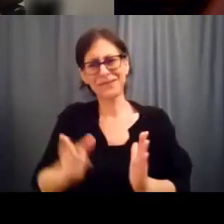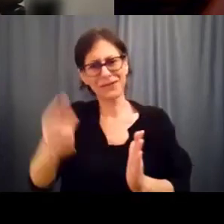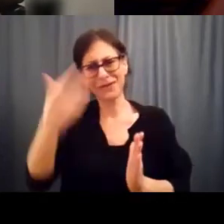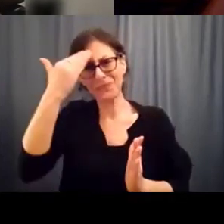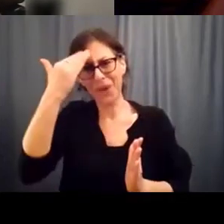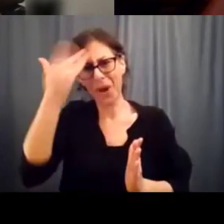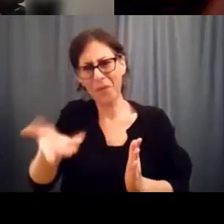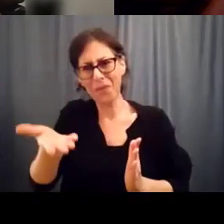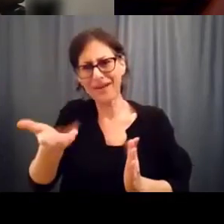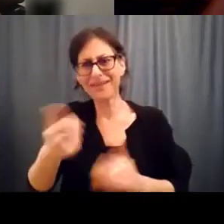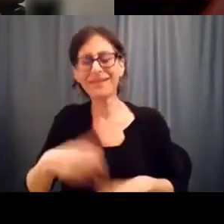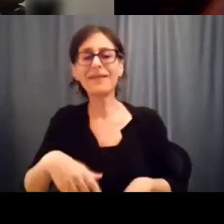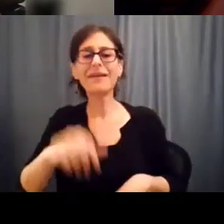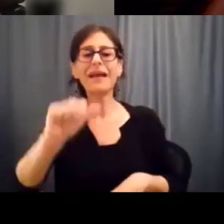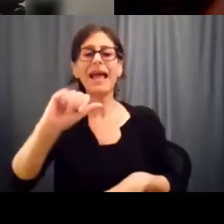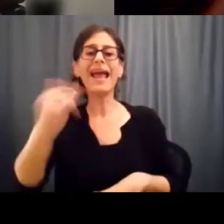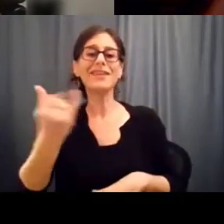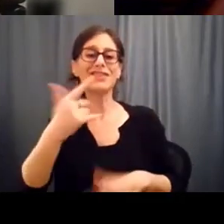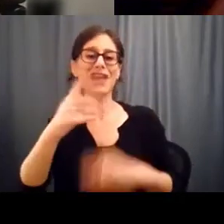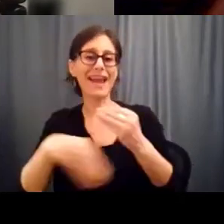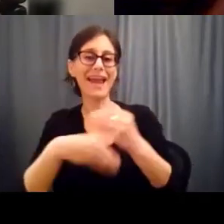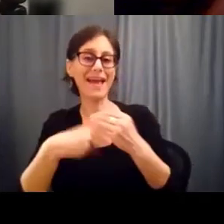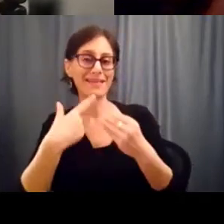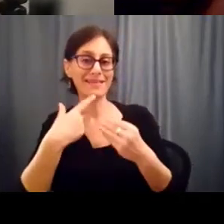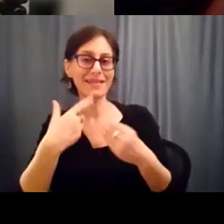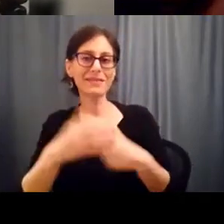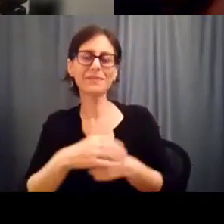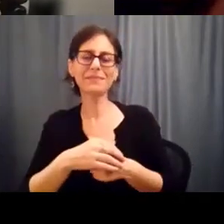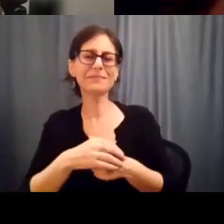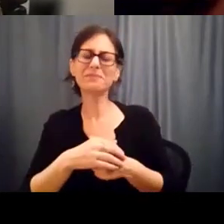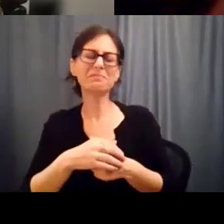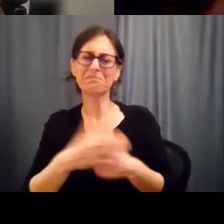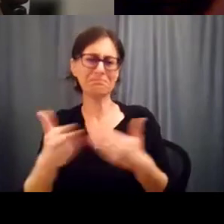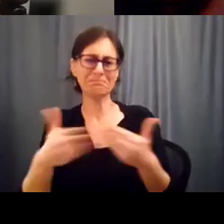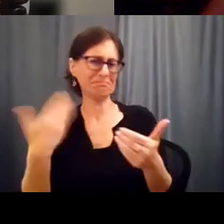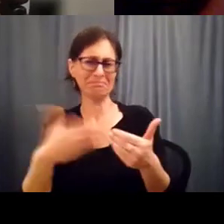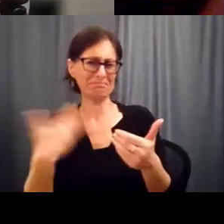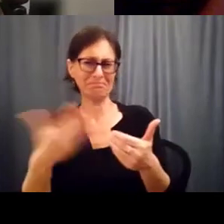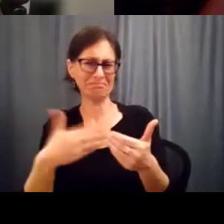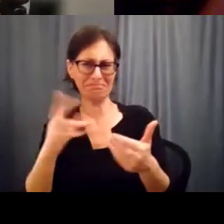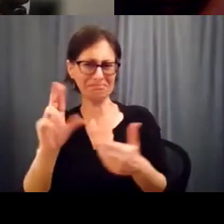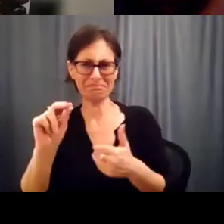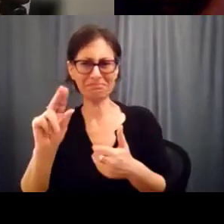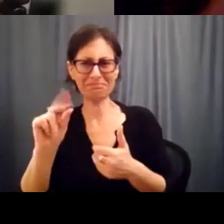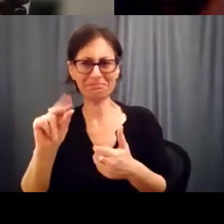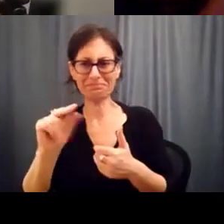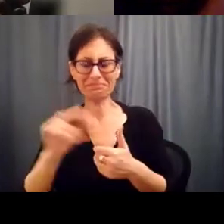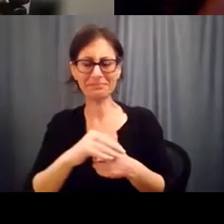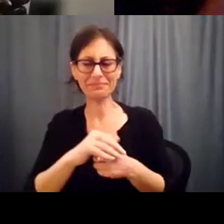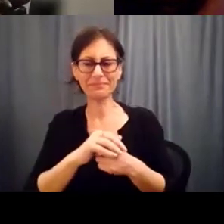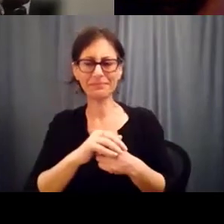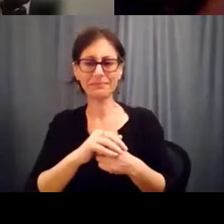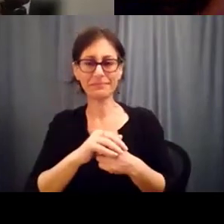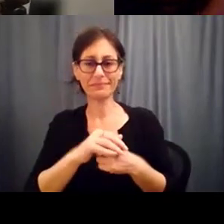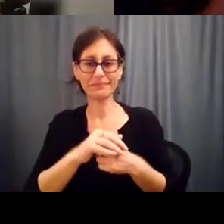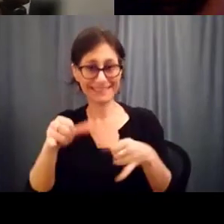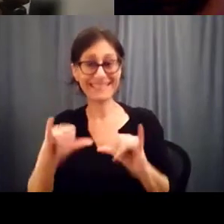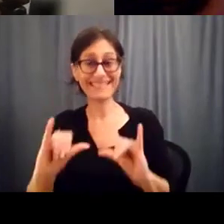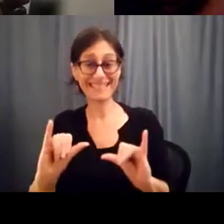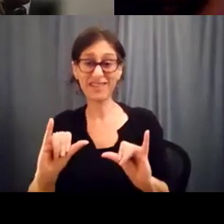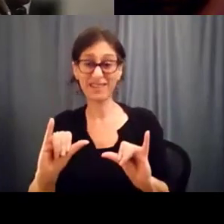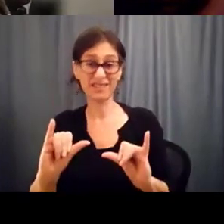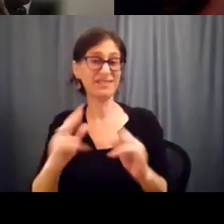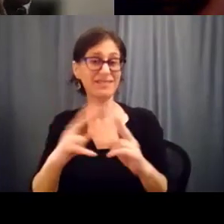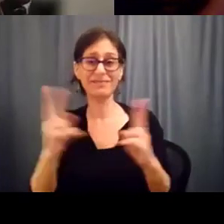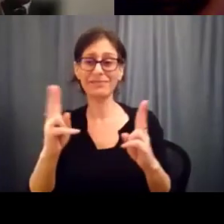Yeah, I just want to say that it is not easy by any stretch of the imagination. It's still very,